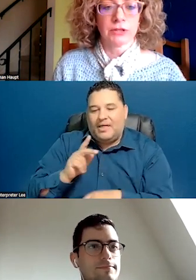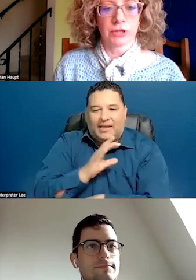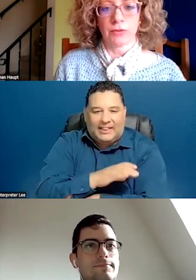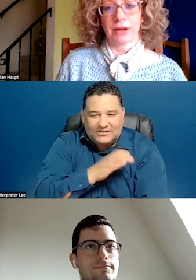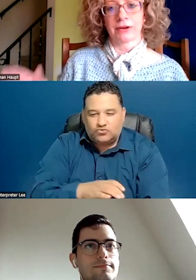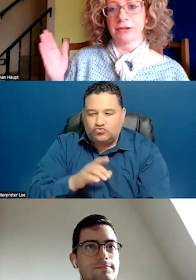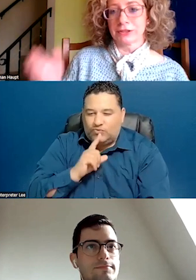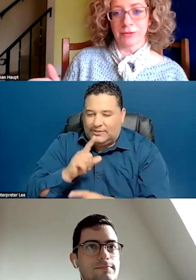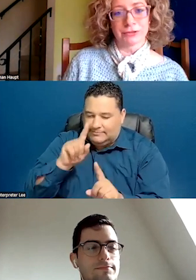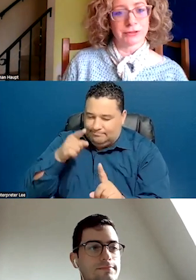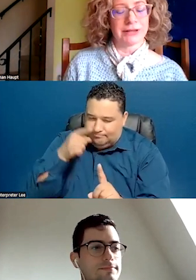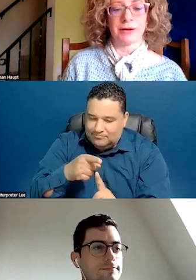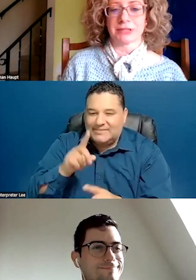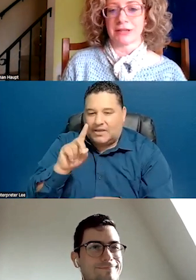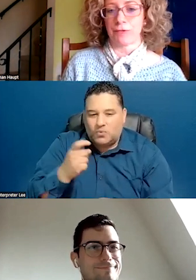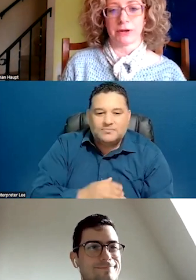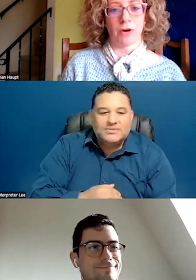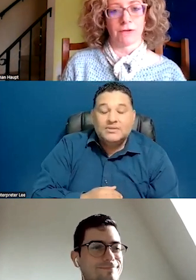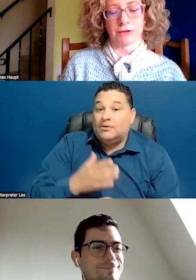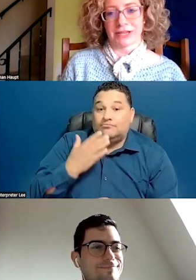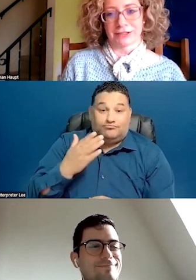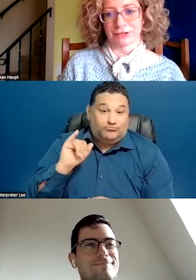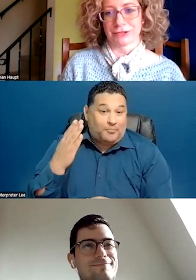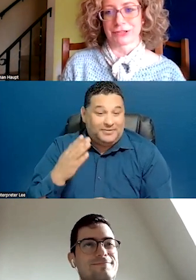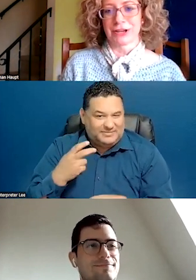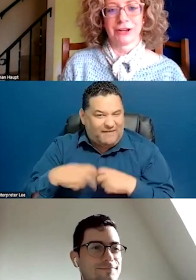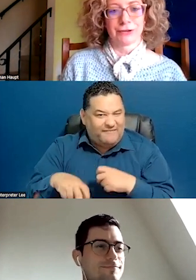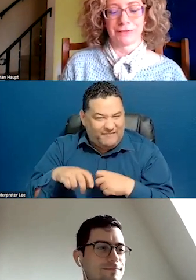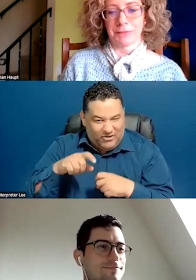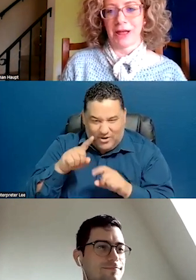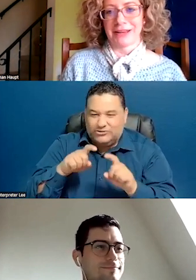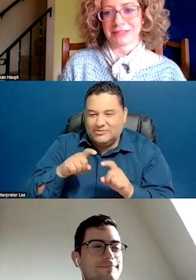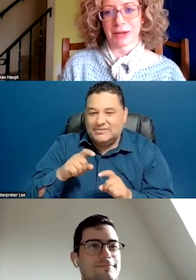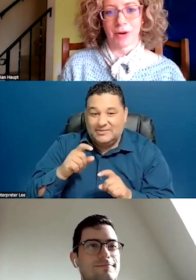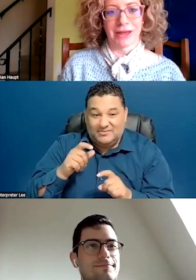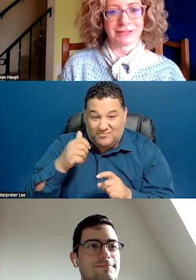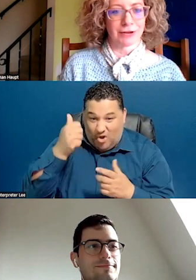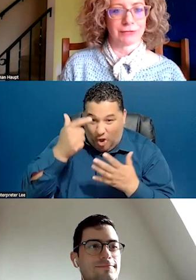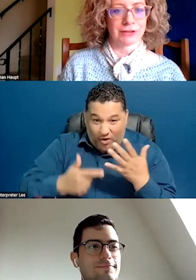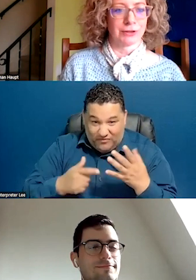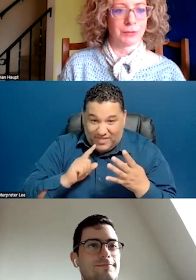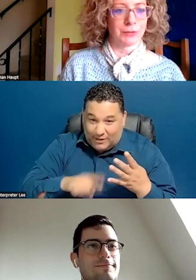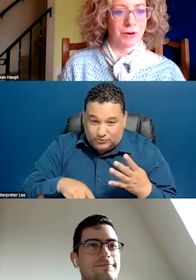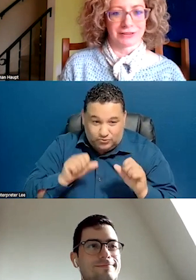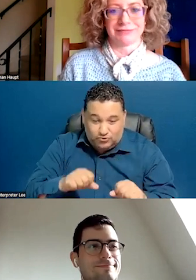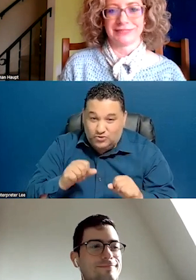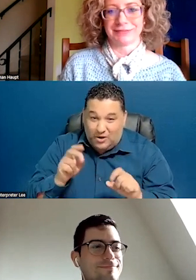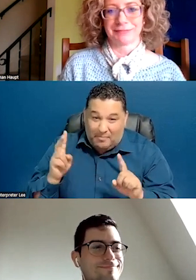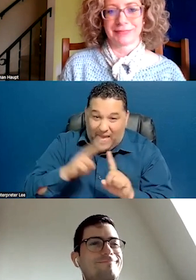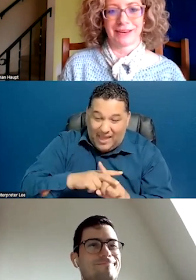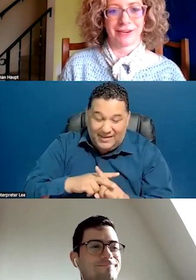down. So good going, Jordan. It was a tough one. All of those answers could have applied in some way. So good